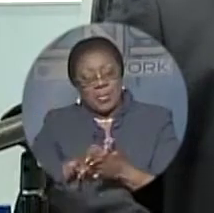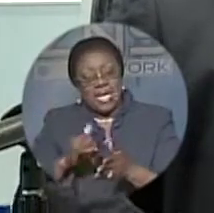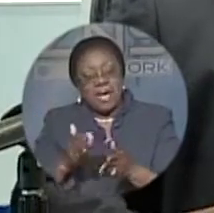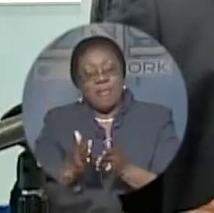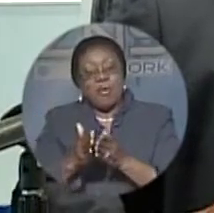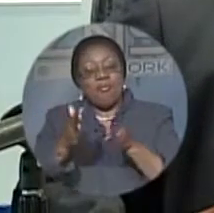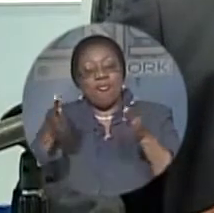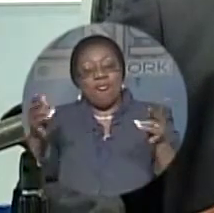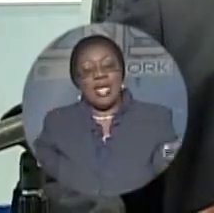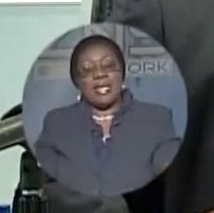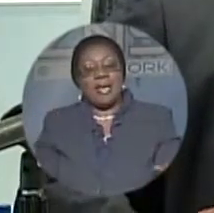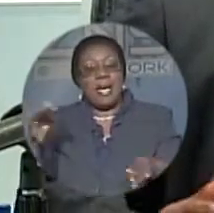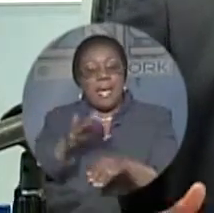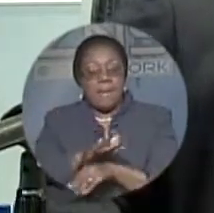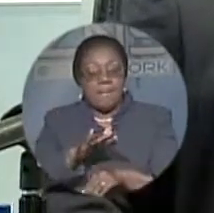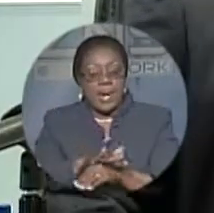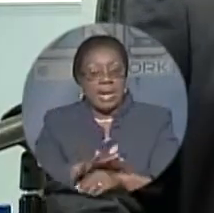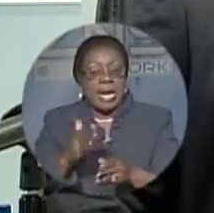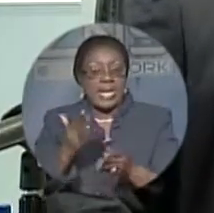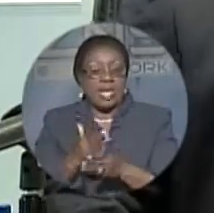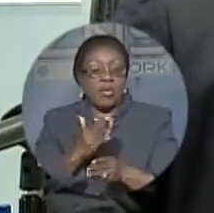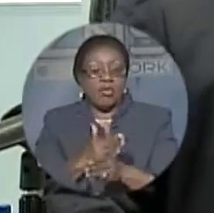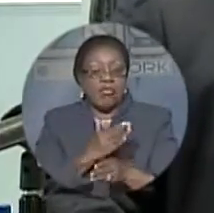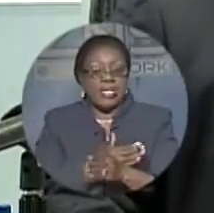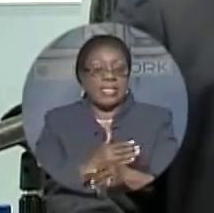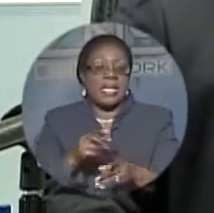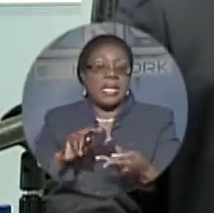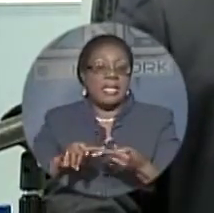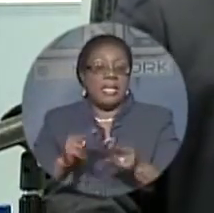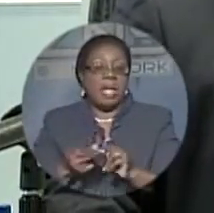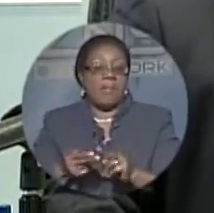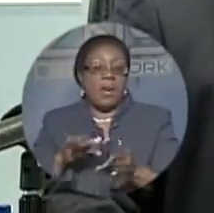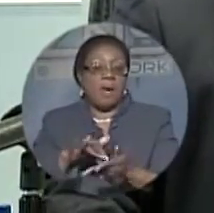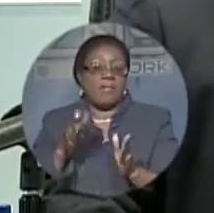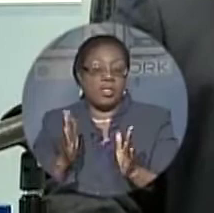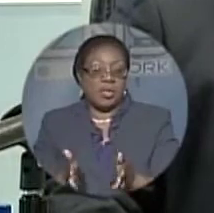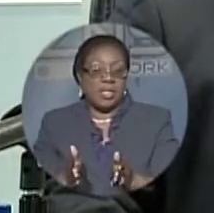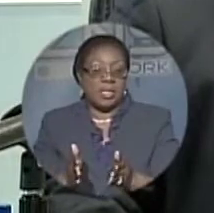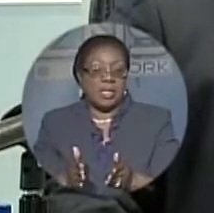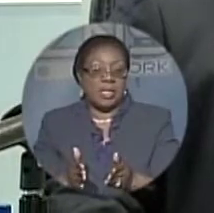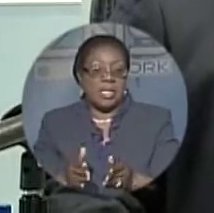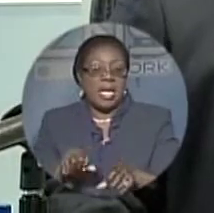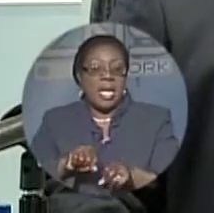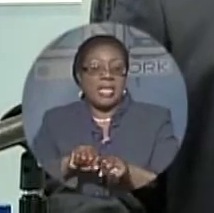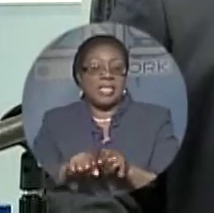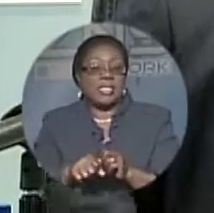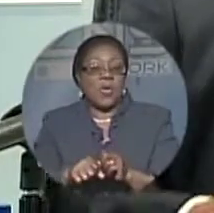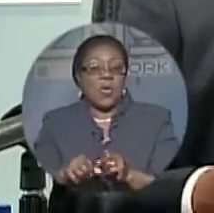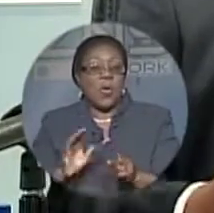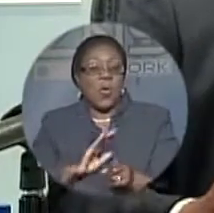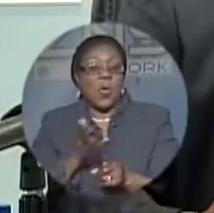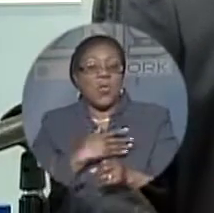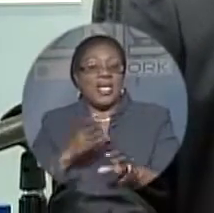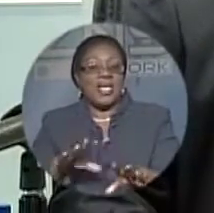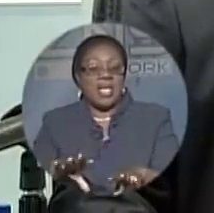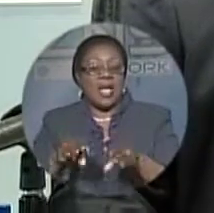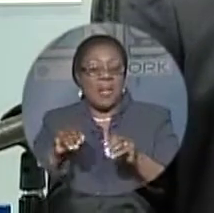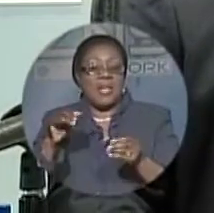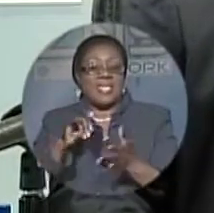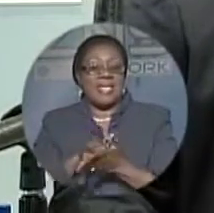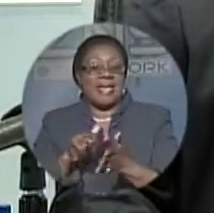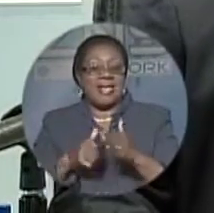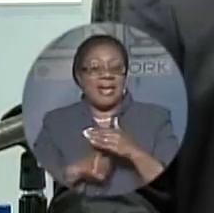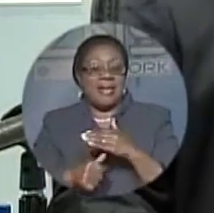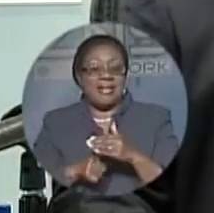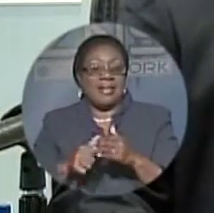and we wanted to increase the number of students that we were reaching in the program. And so we couldn't accomplish that under the